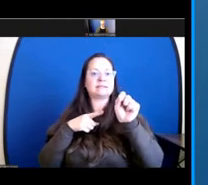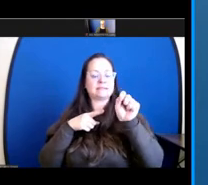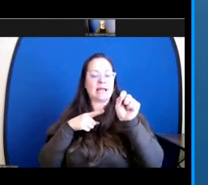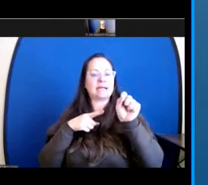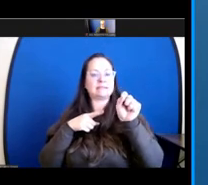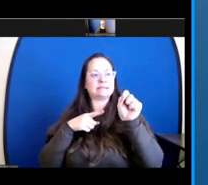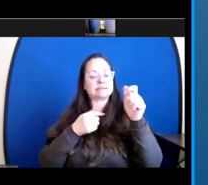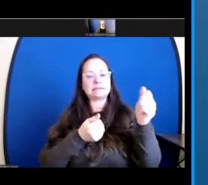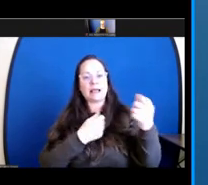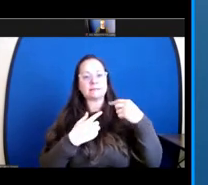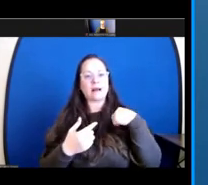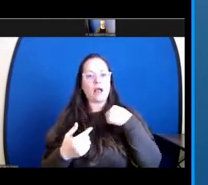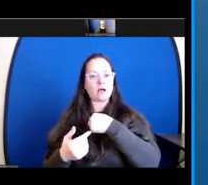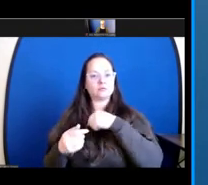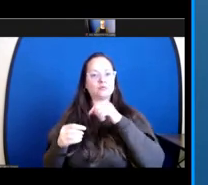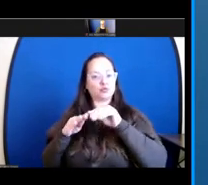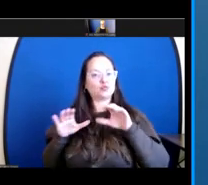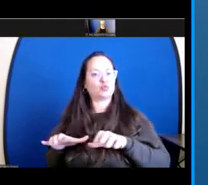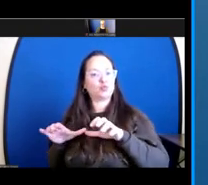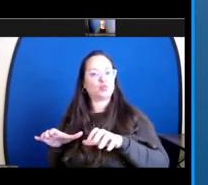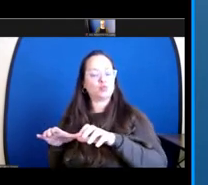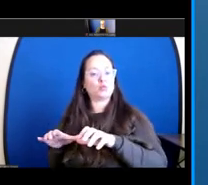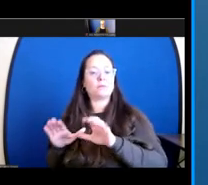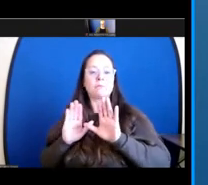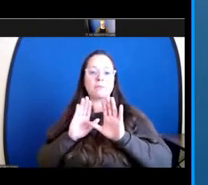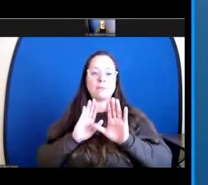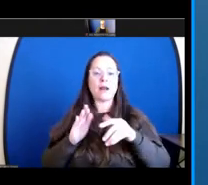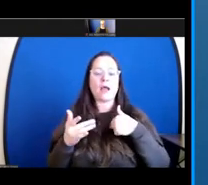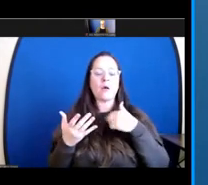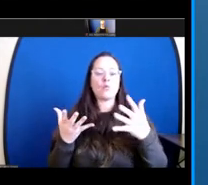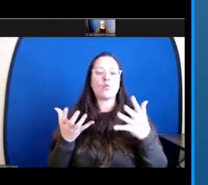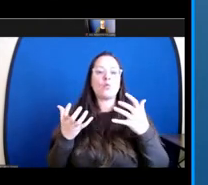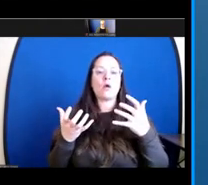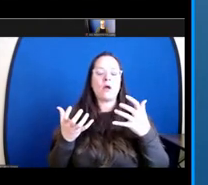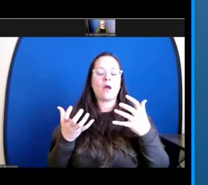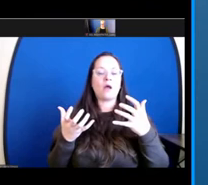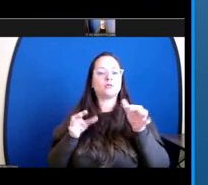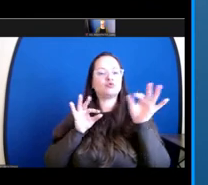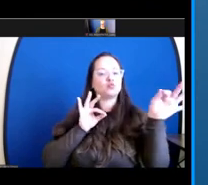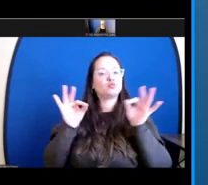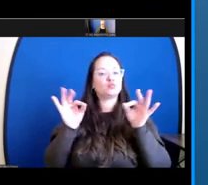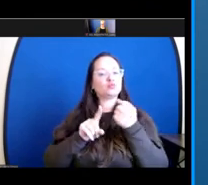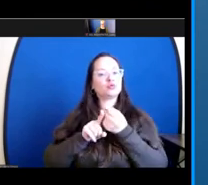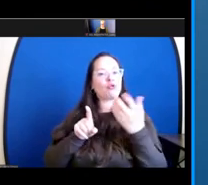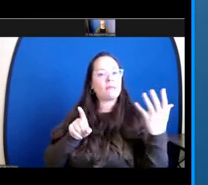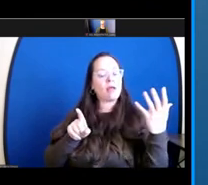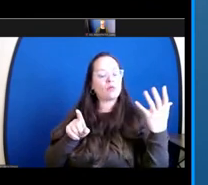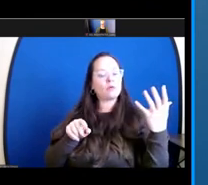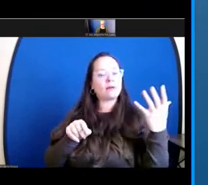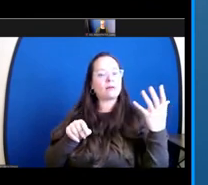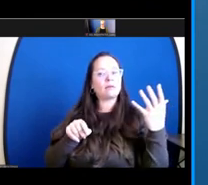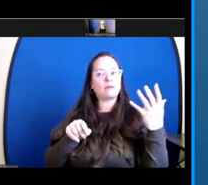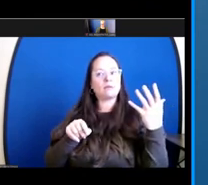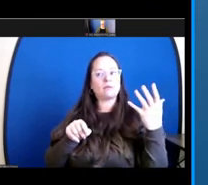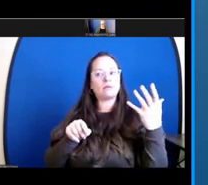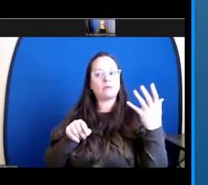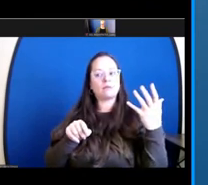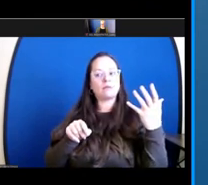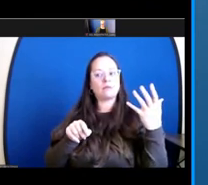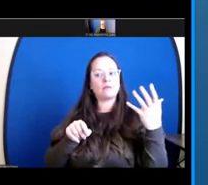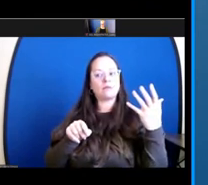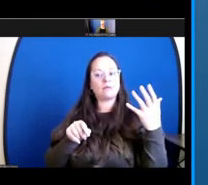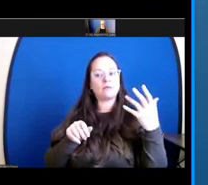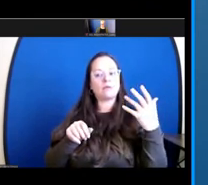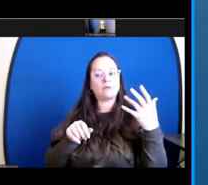do um but I want to I want to um talk about it um from this